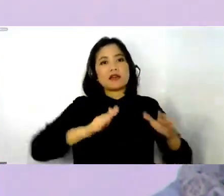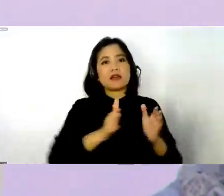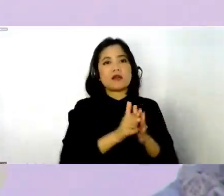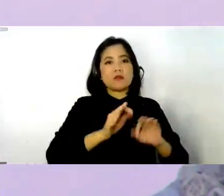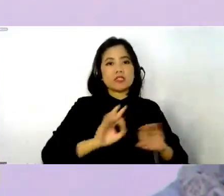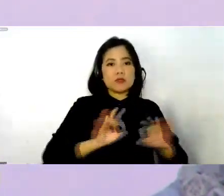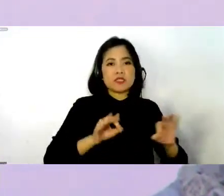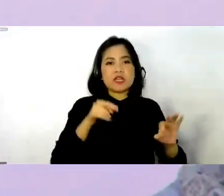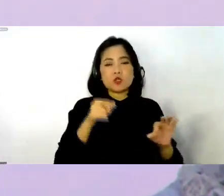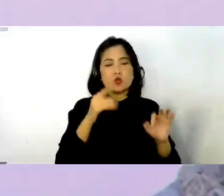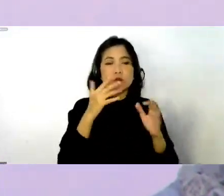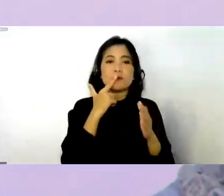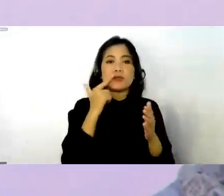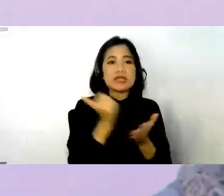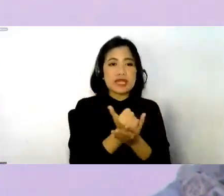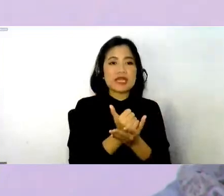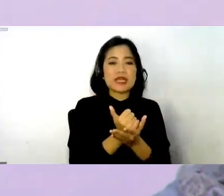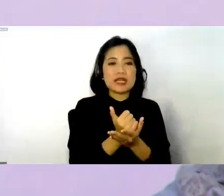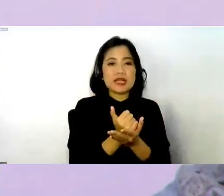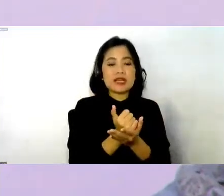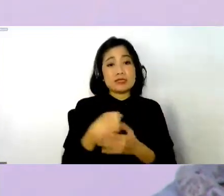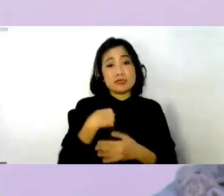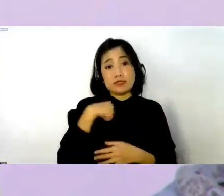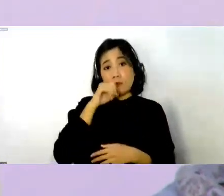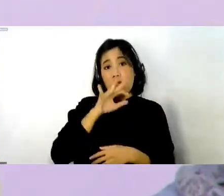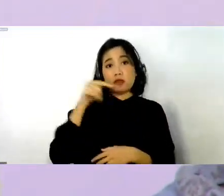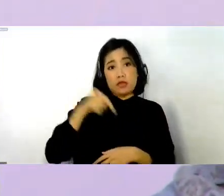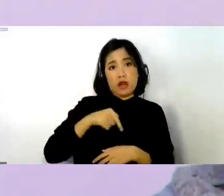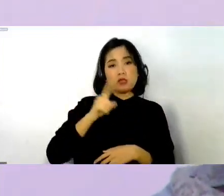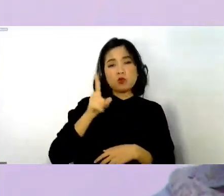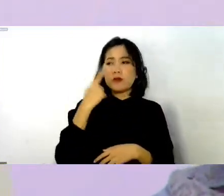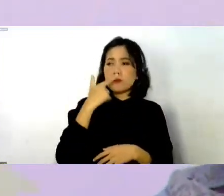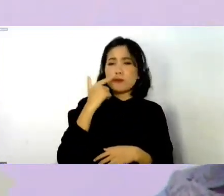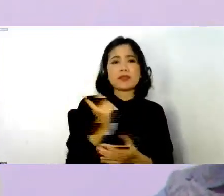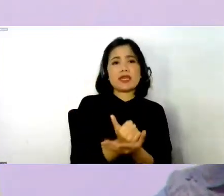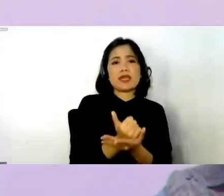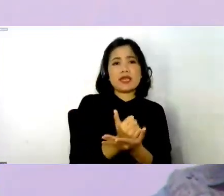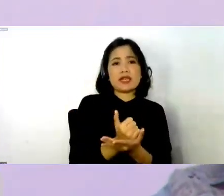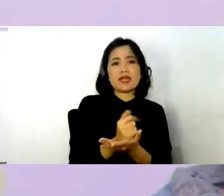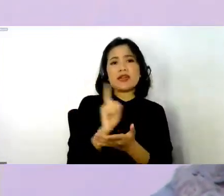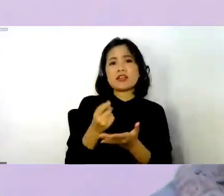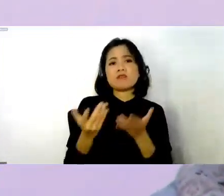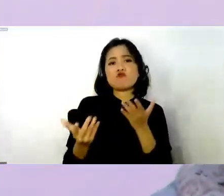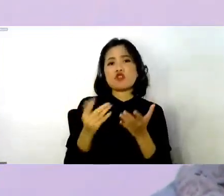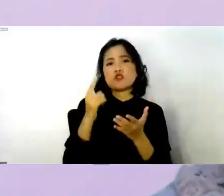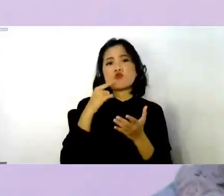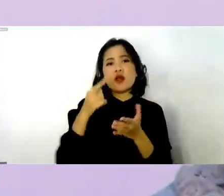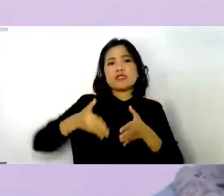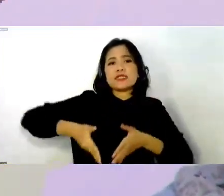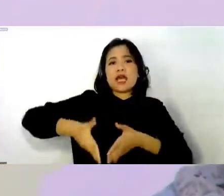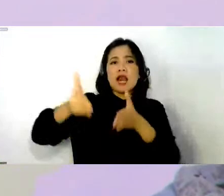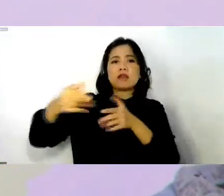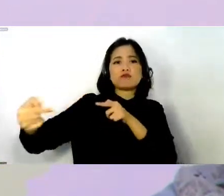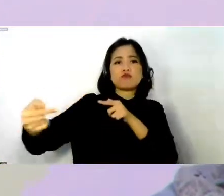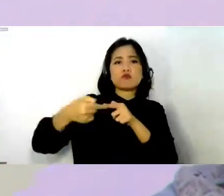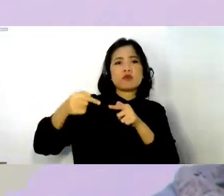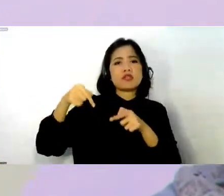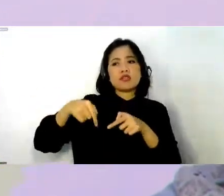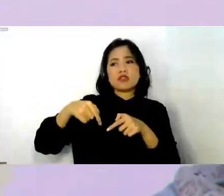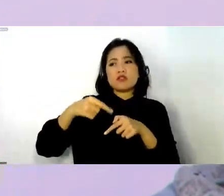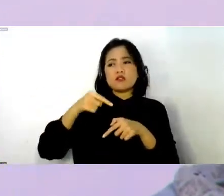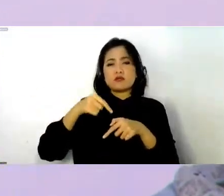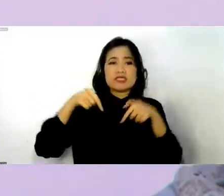say in health, child mortality, very important, but in Indonesia, there is another important